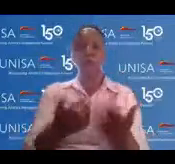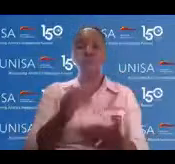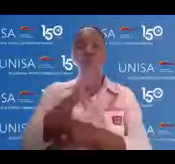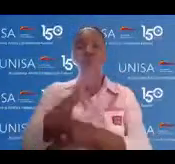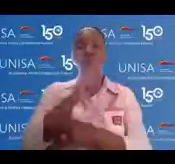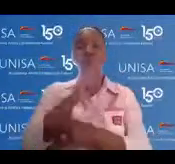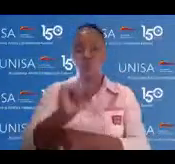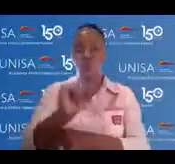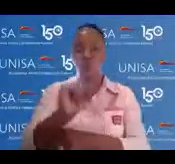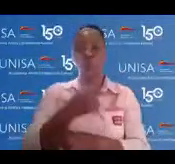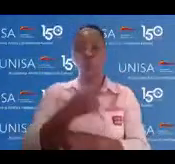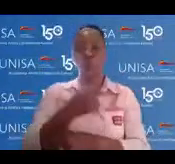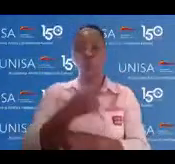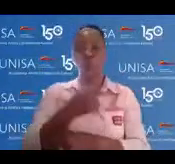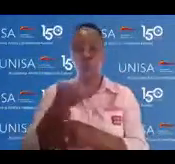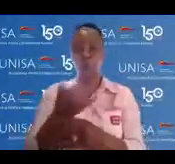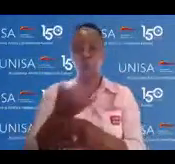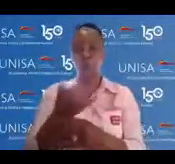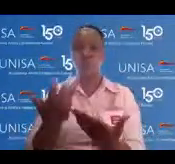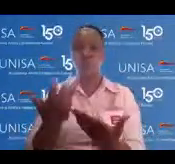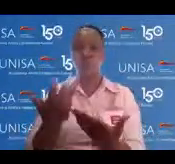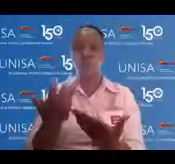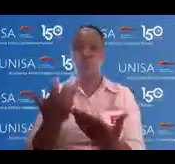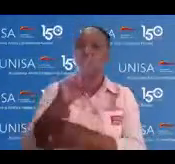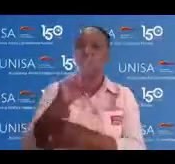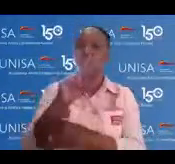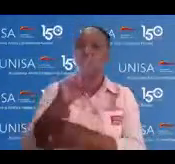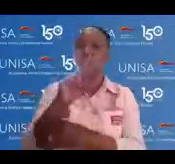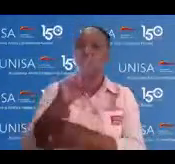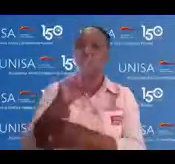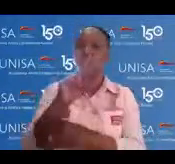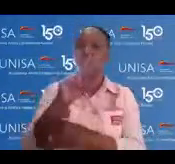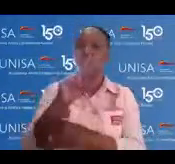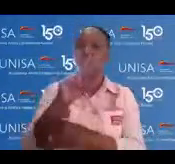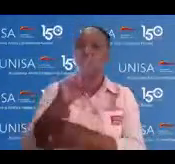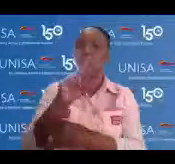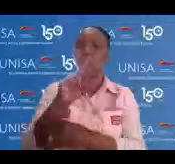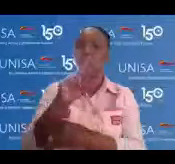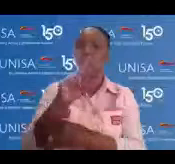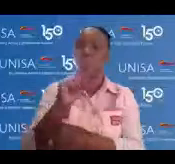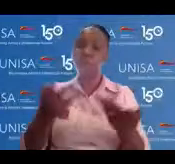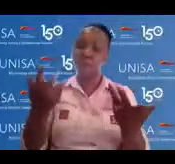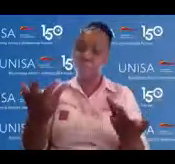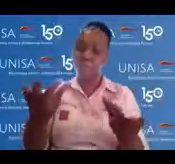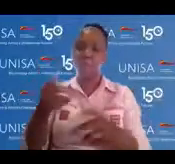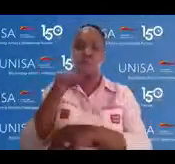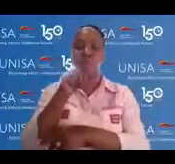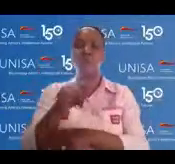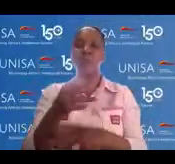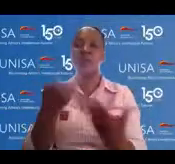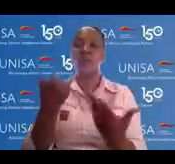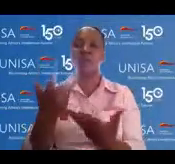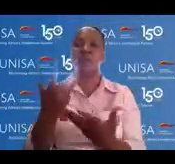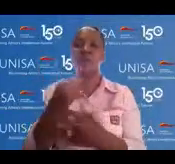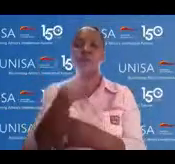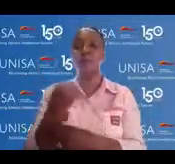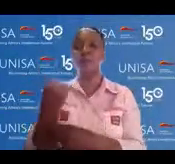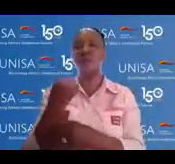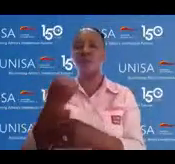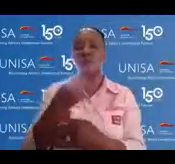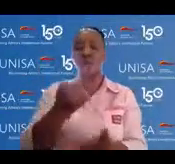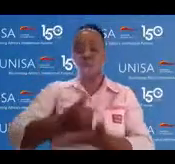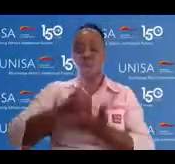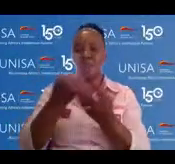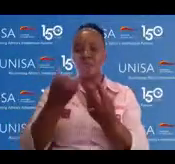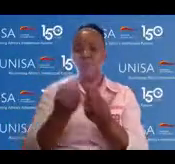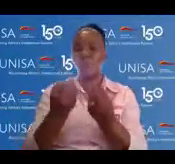smartphone exclusively for invigilation purposes. However, if you are a single device user, in other words,